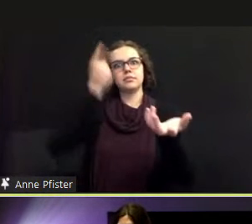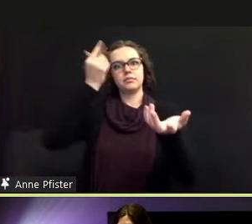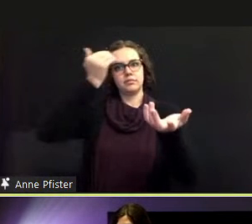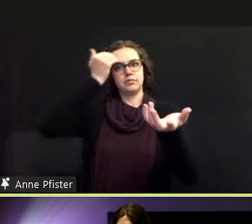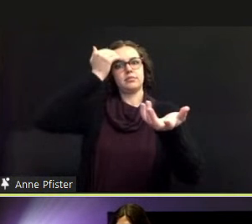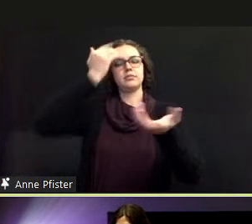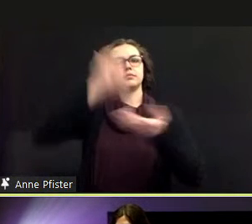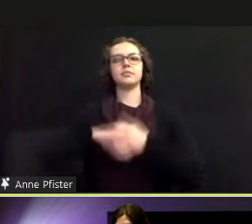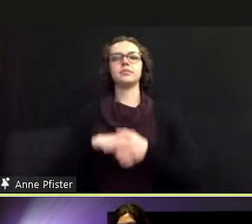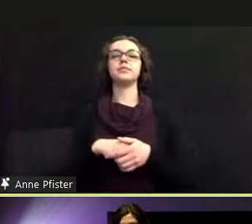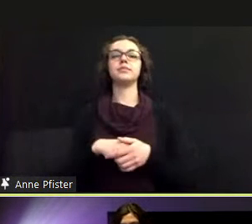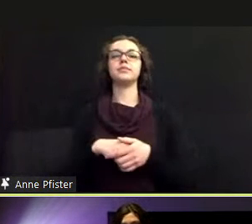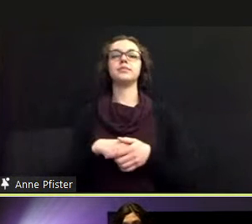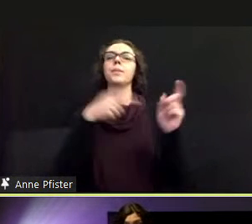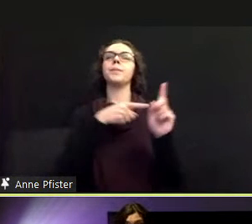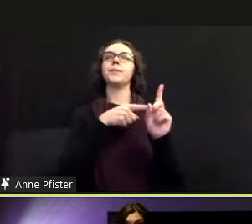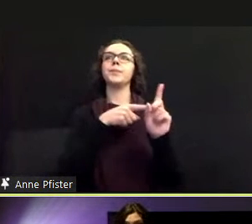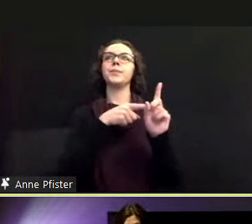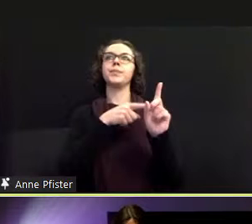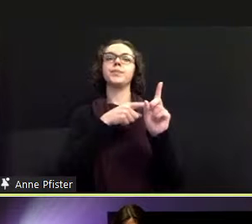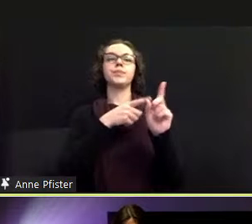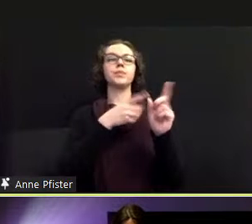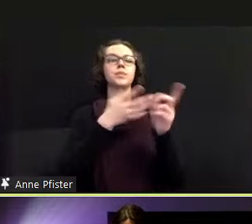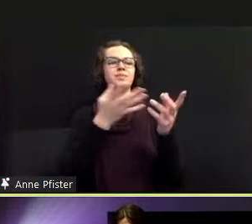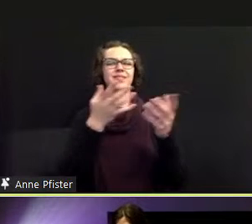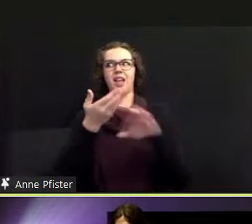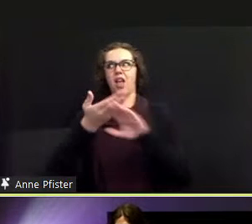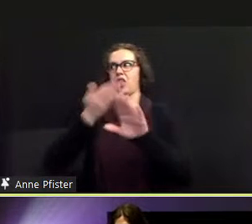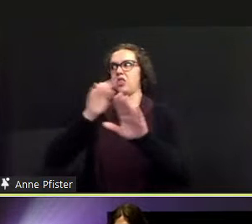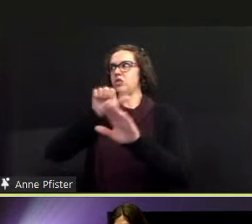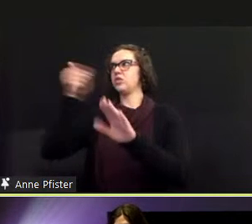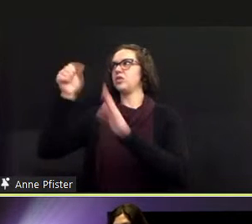quote Paris and Alim, that aimed to diminish them.